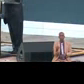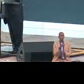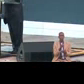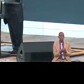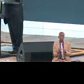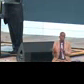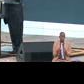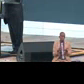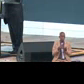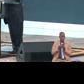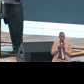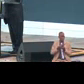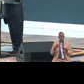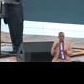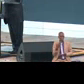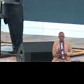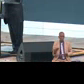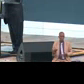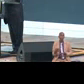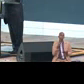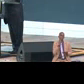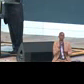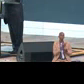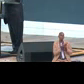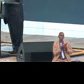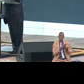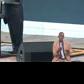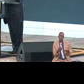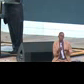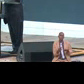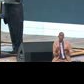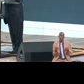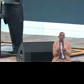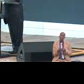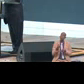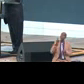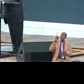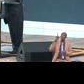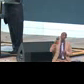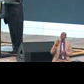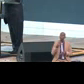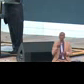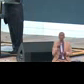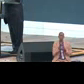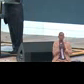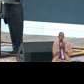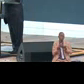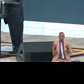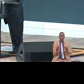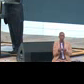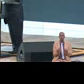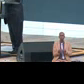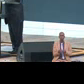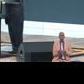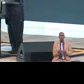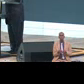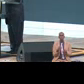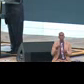doeth righteousness is righteous, even as he is righteous. Look at